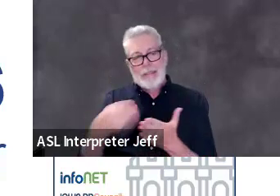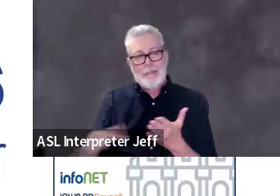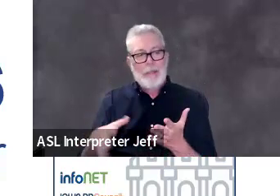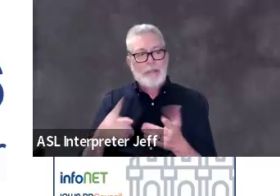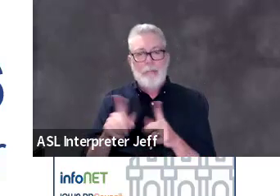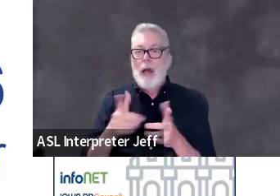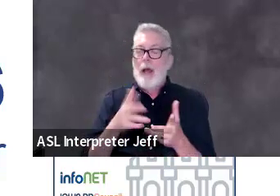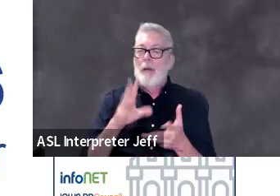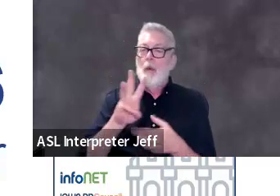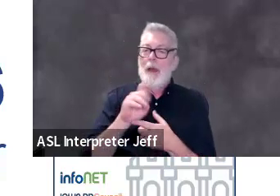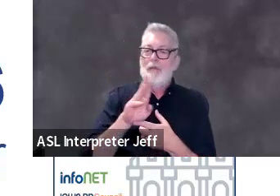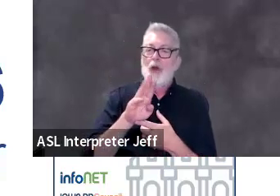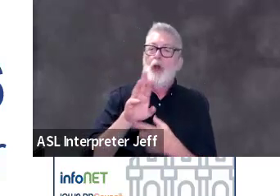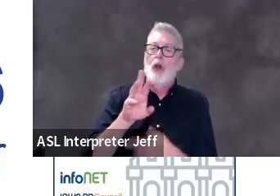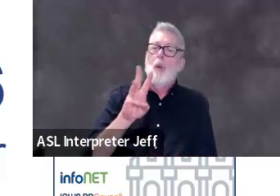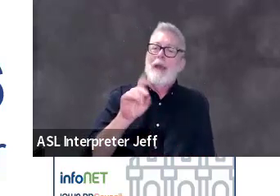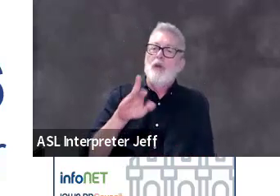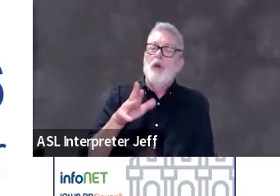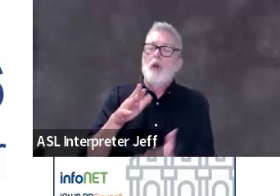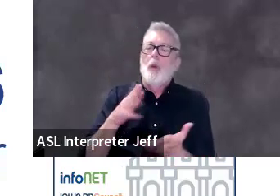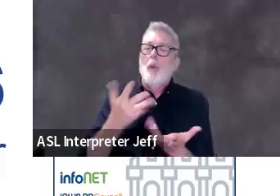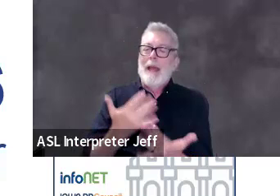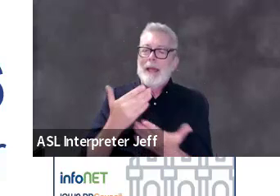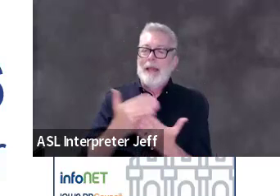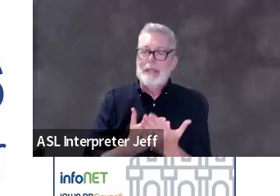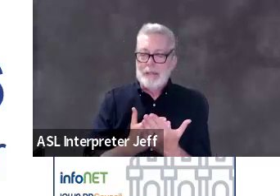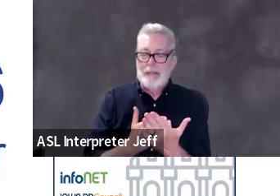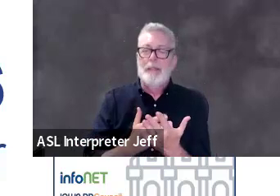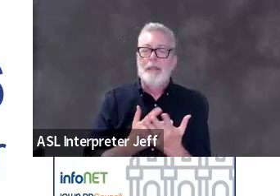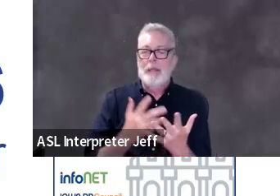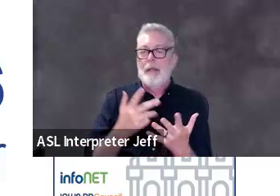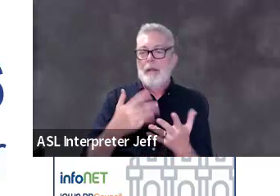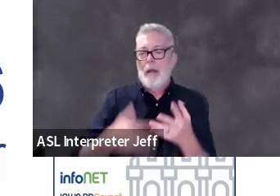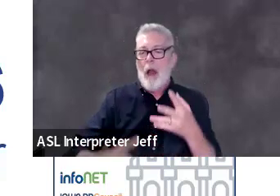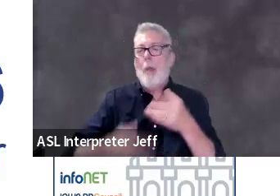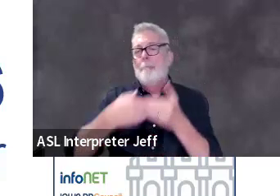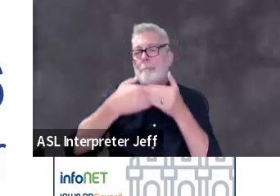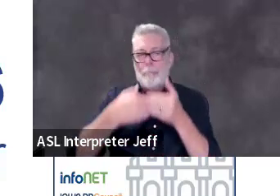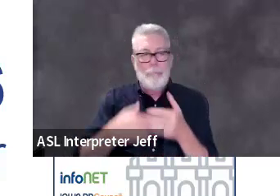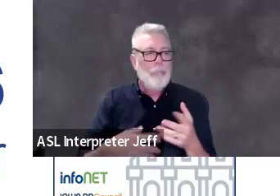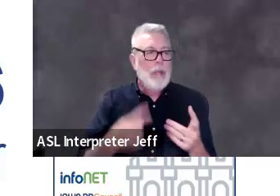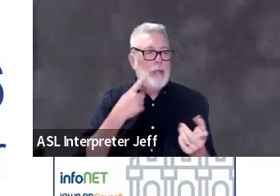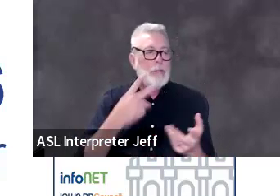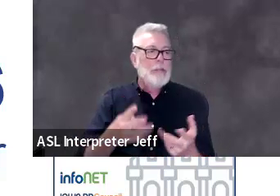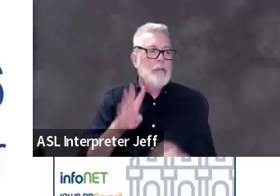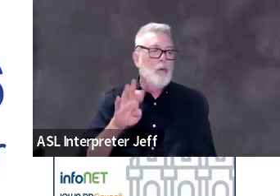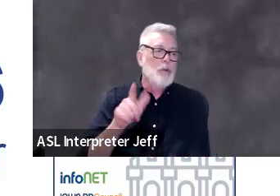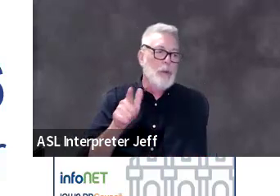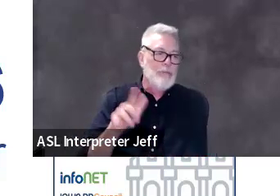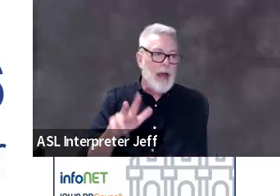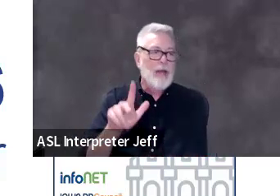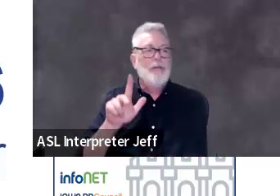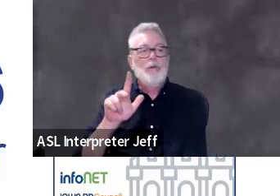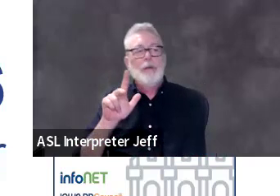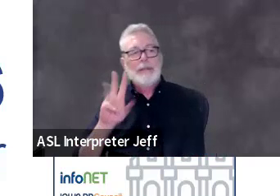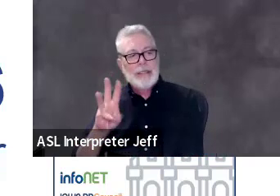waiver waiting lists. Great bill. Then you see a bunch in a row, 425, 426,